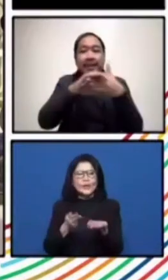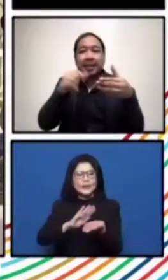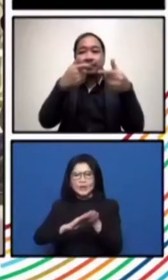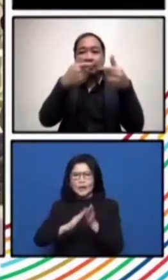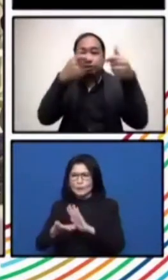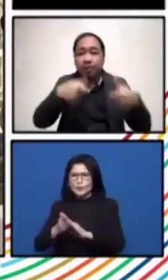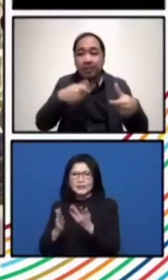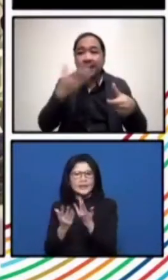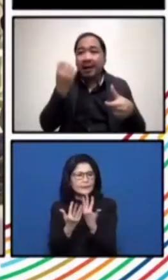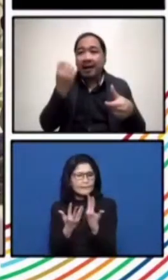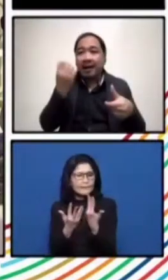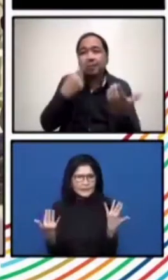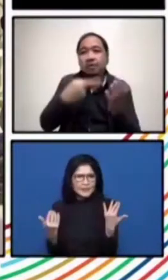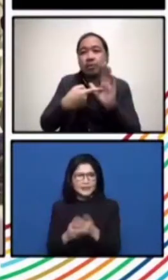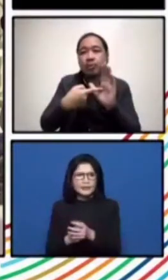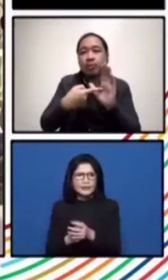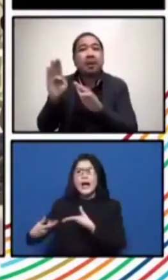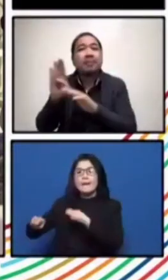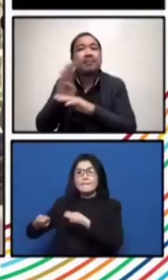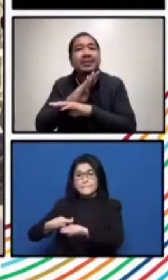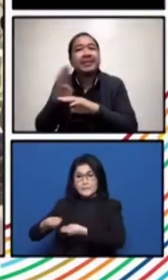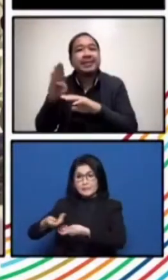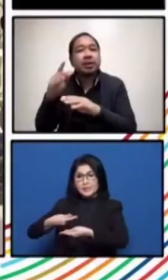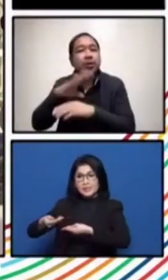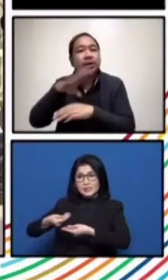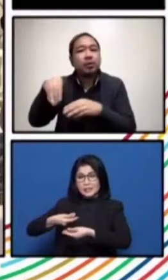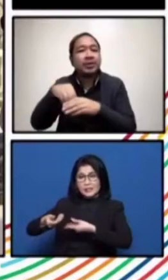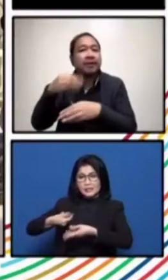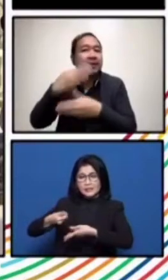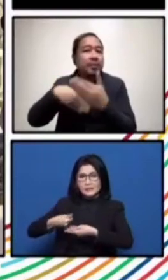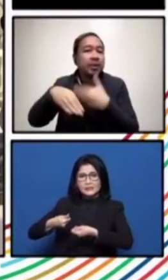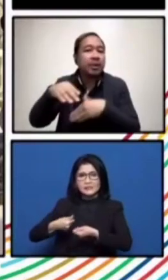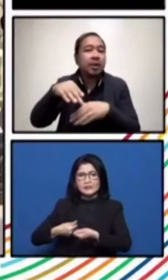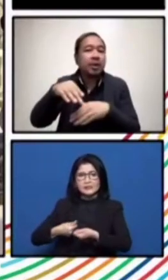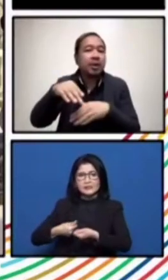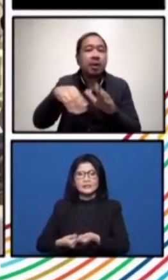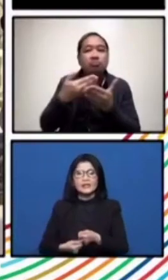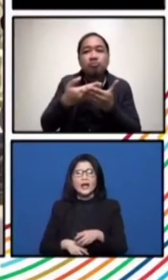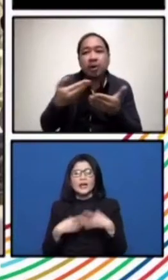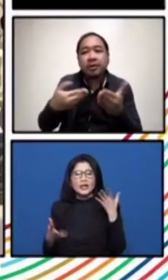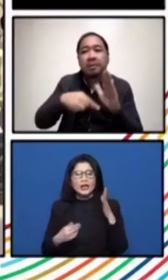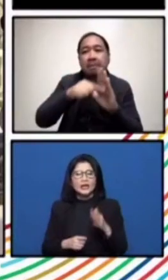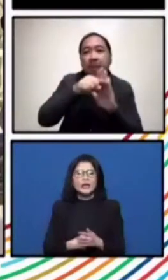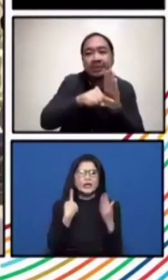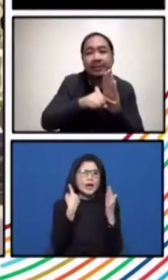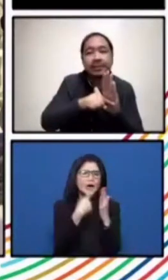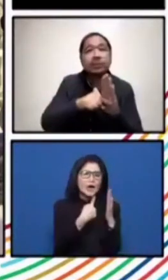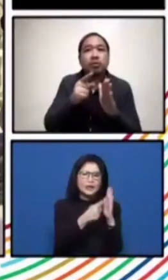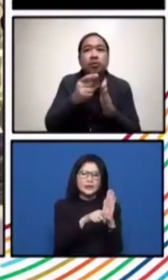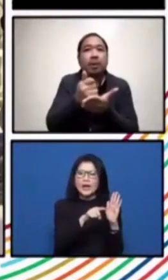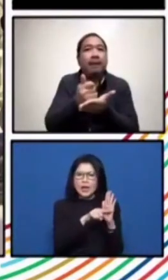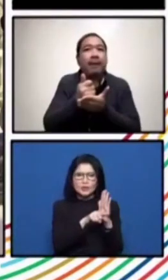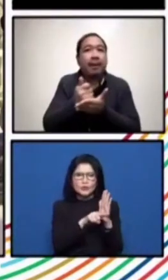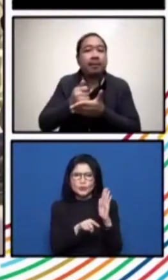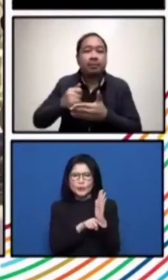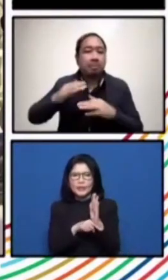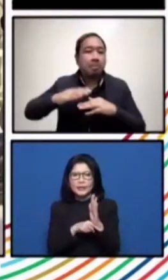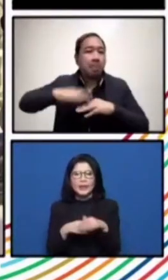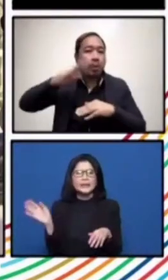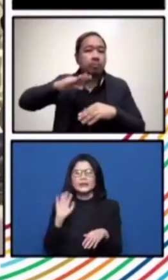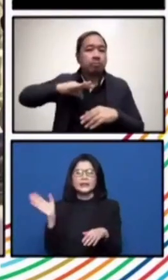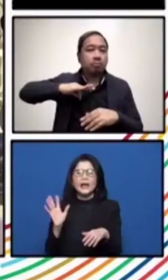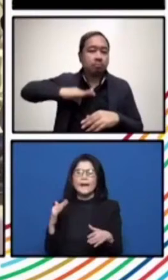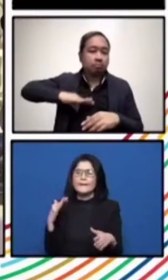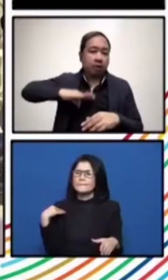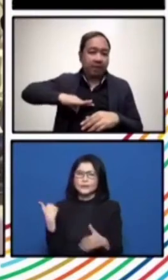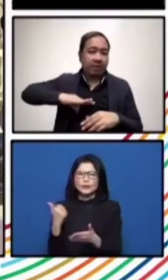that are inclusive of disability from employment products policies and more helps their profit margins it's not just the right thing